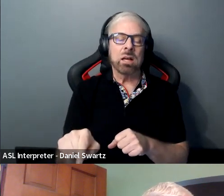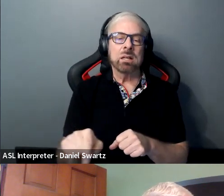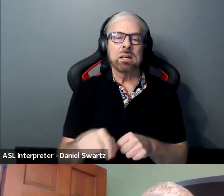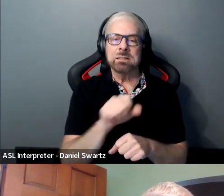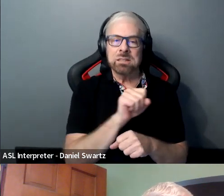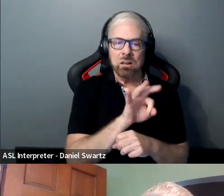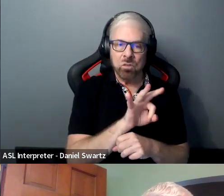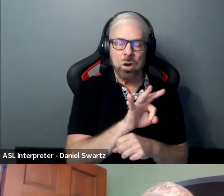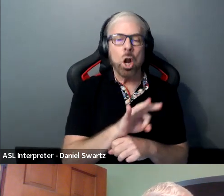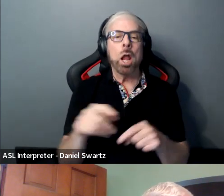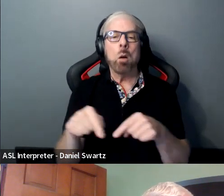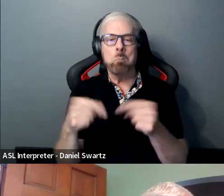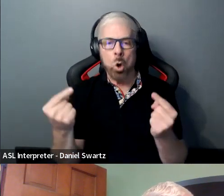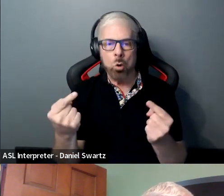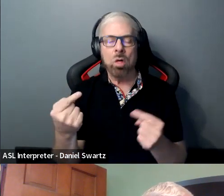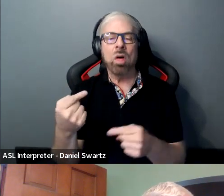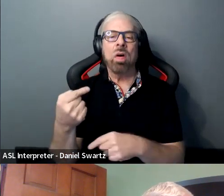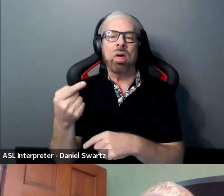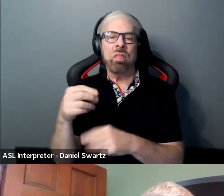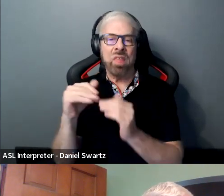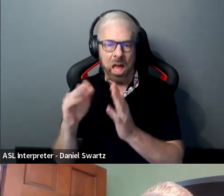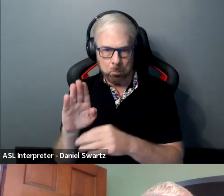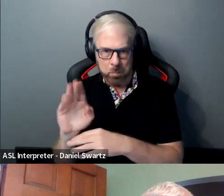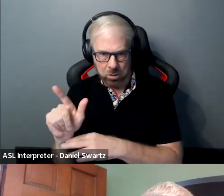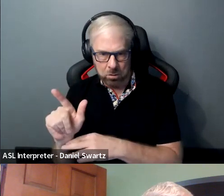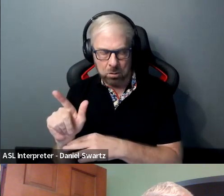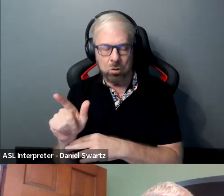House study bill. And the reason for this is